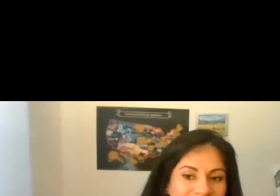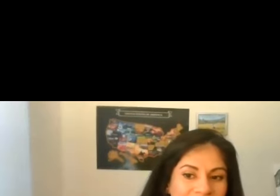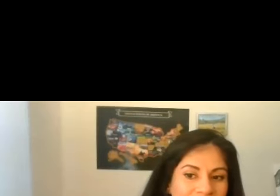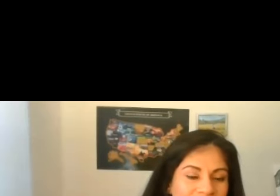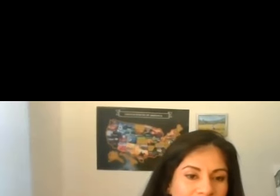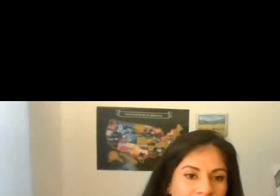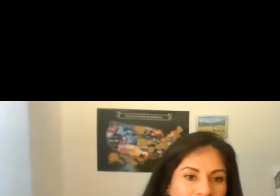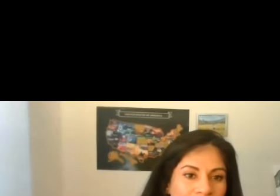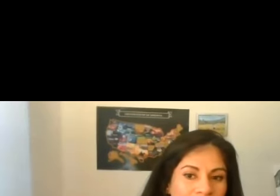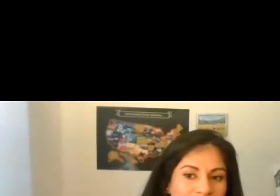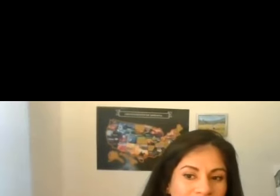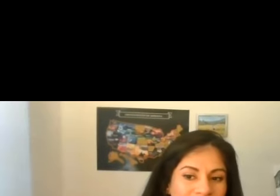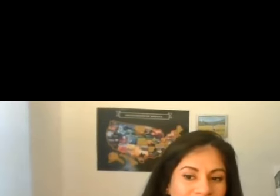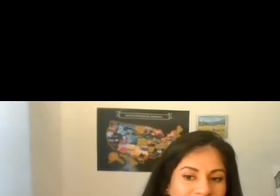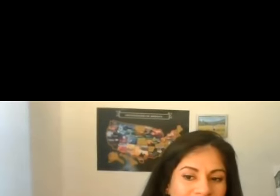Yeah, I think a lot of people,